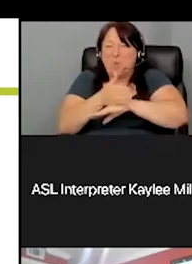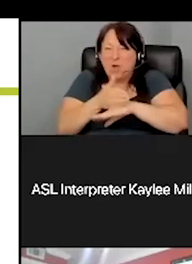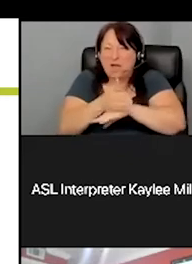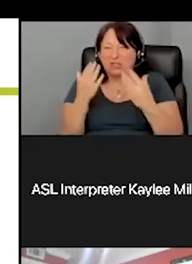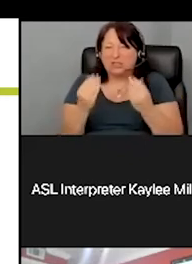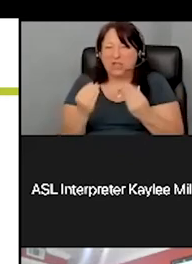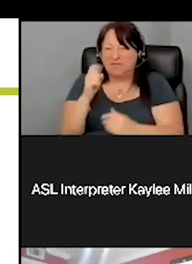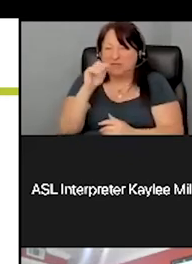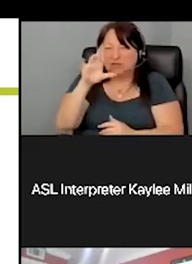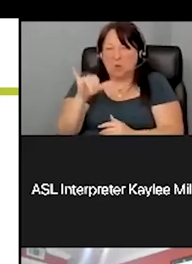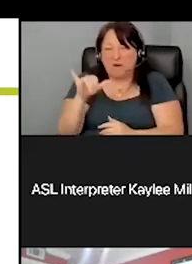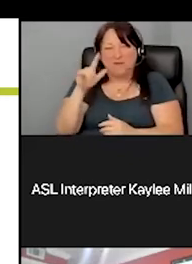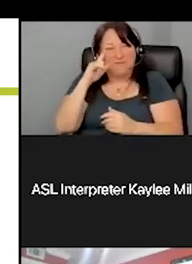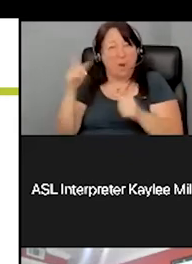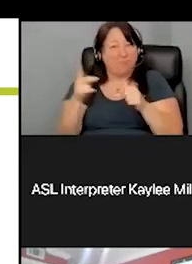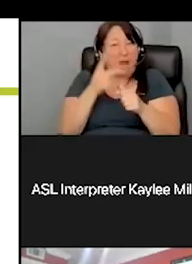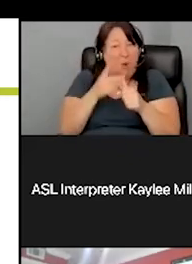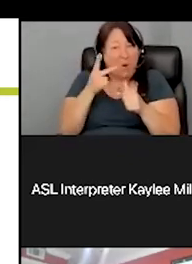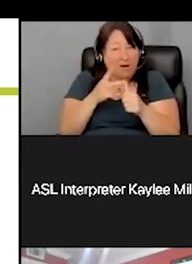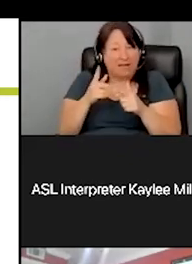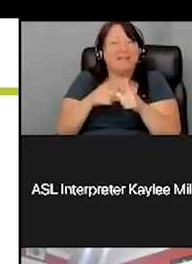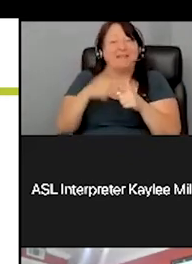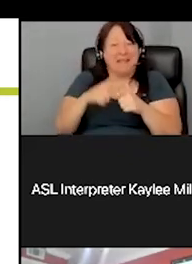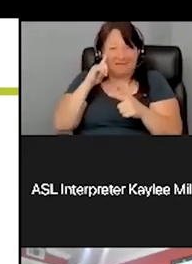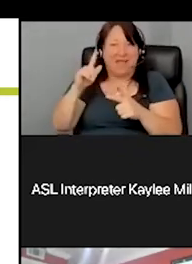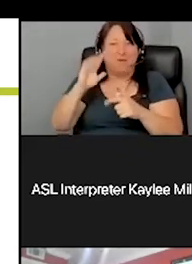priority before they implement other ordinances.